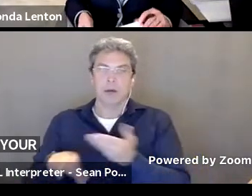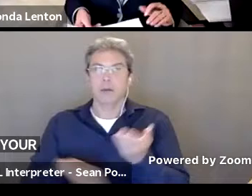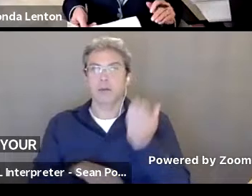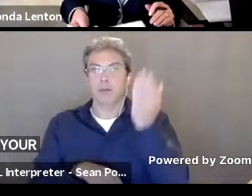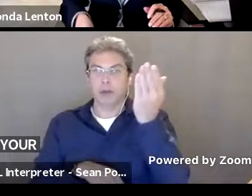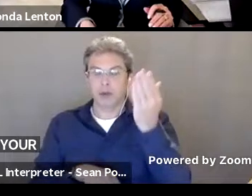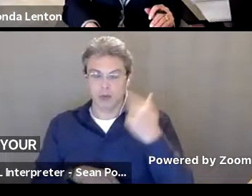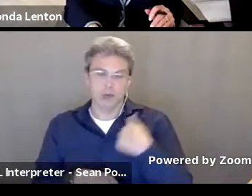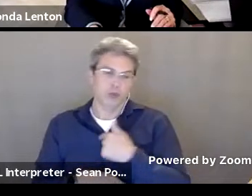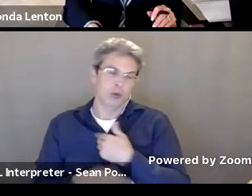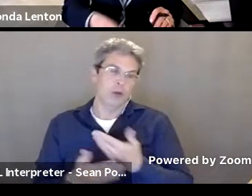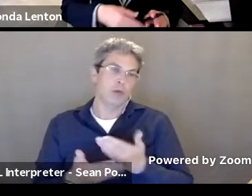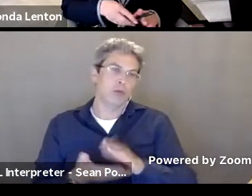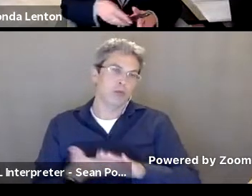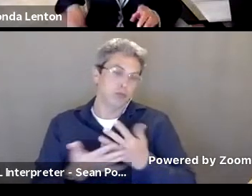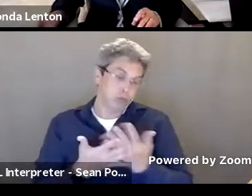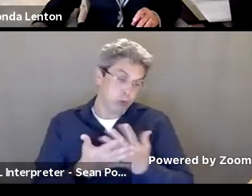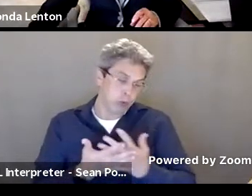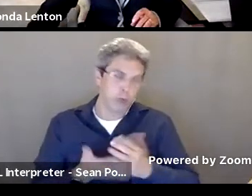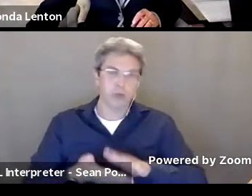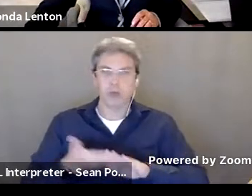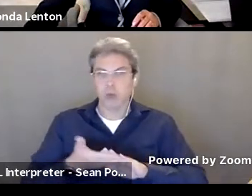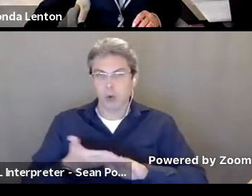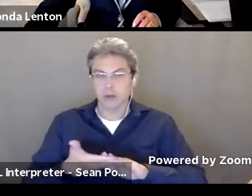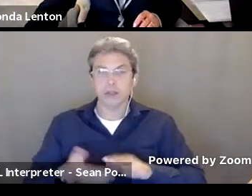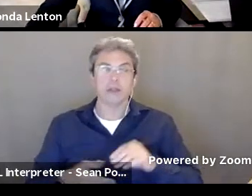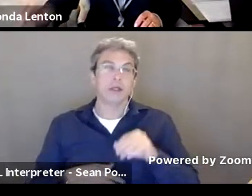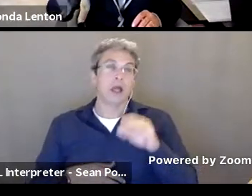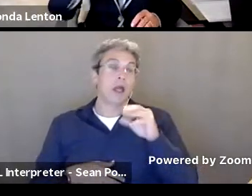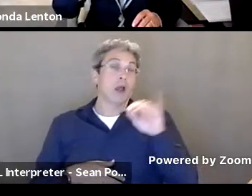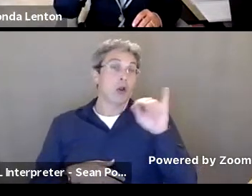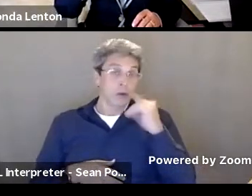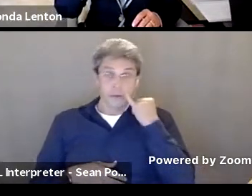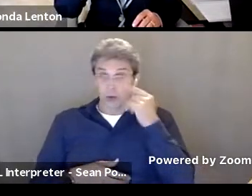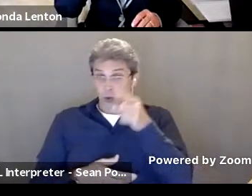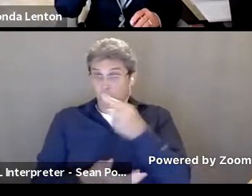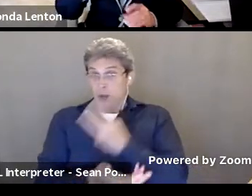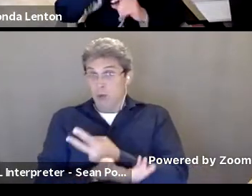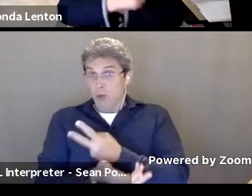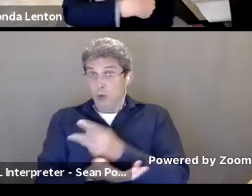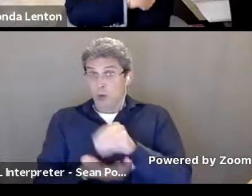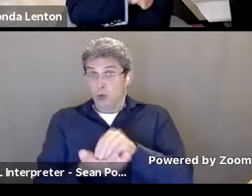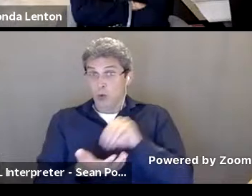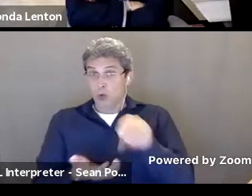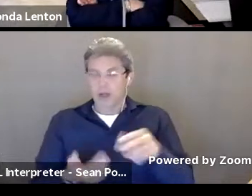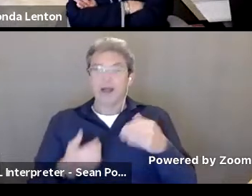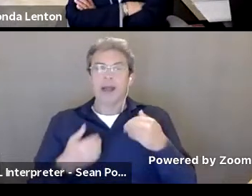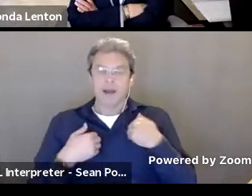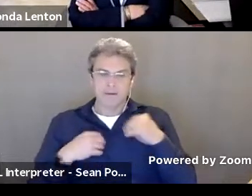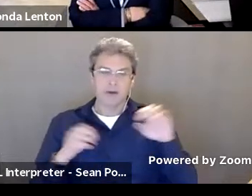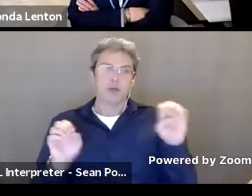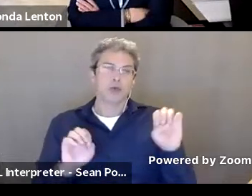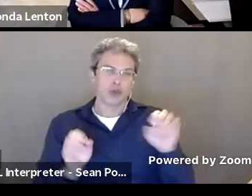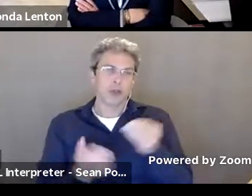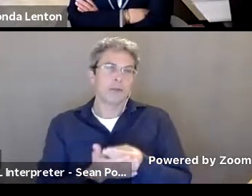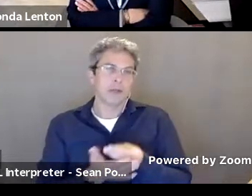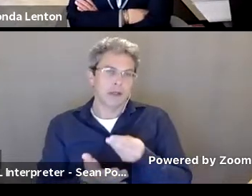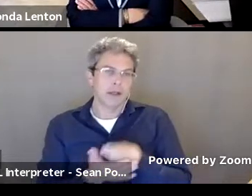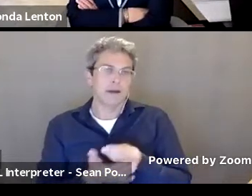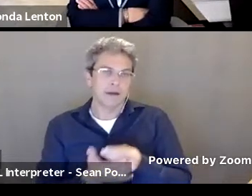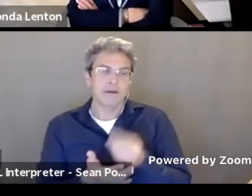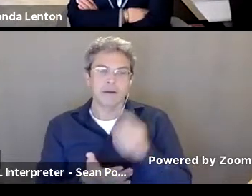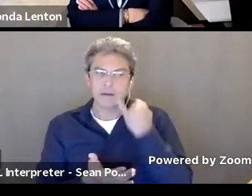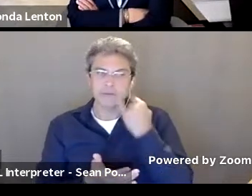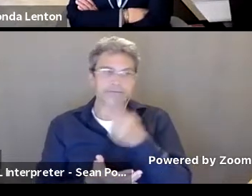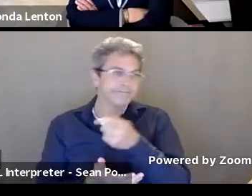process. And as well, if you are a graduate student, there is an emergency fund for students who find themselves in dire